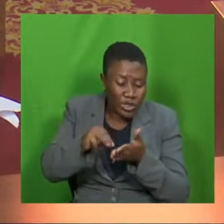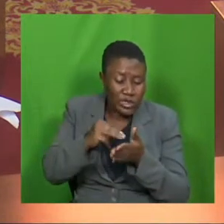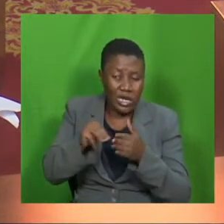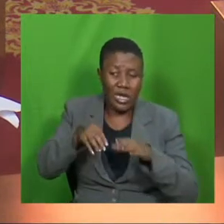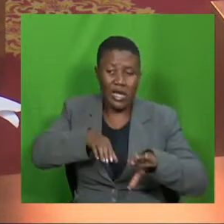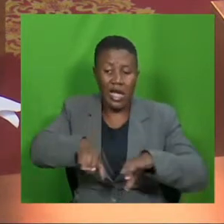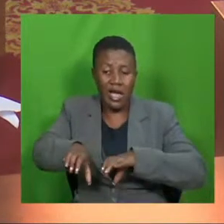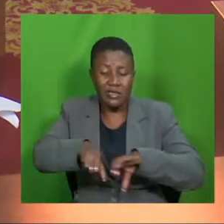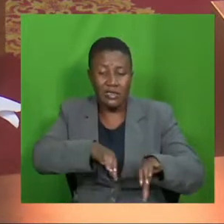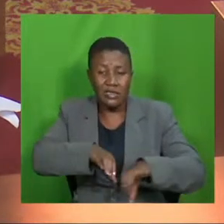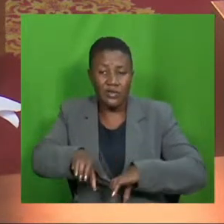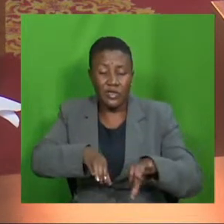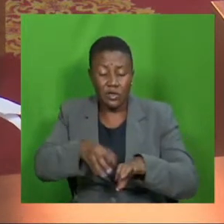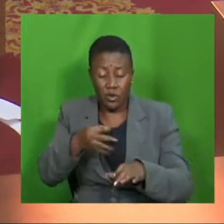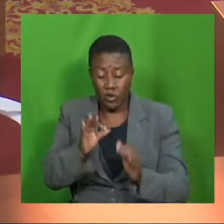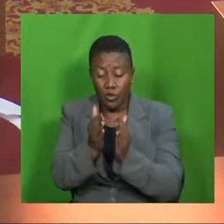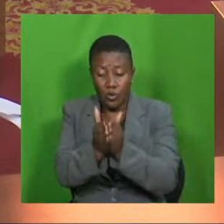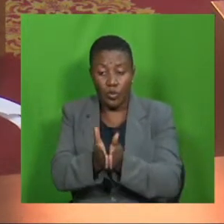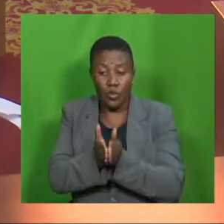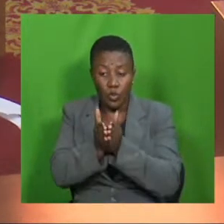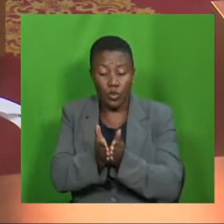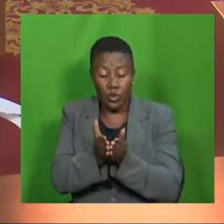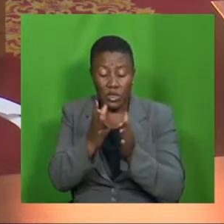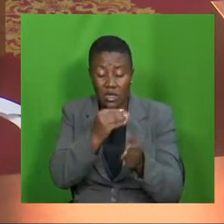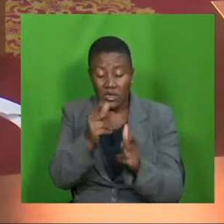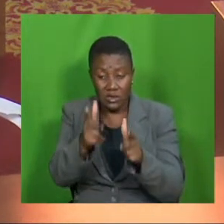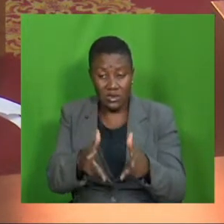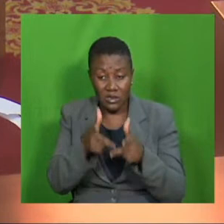the vessels at sea.